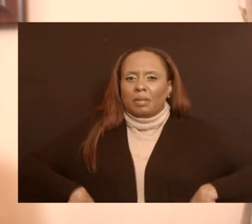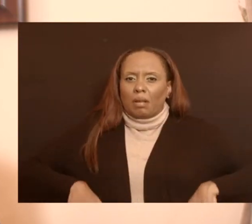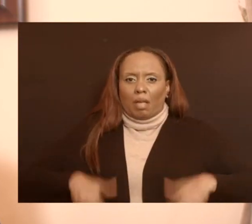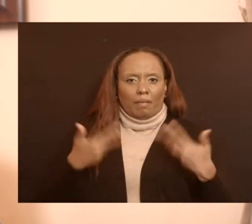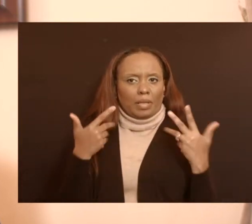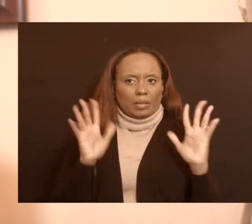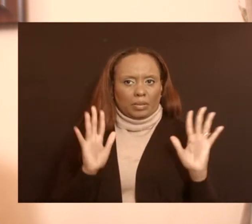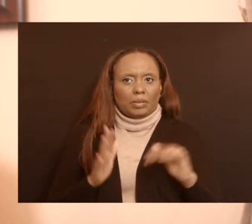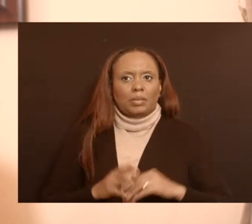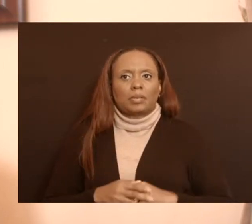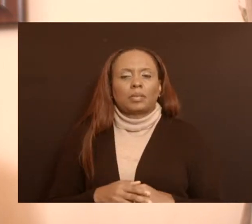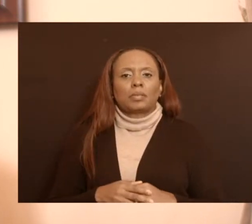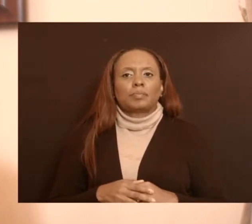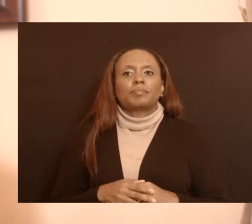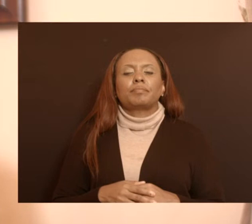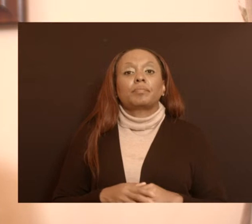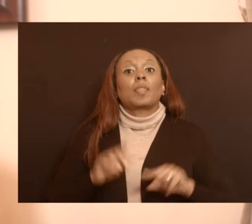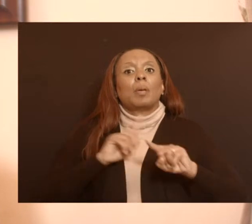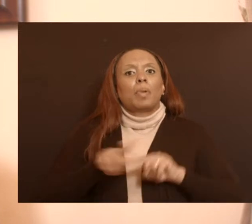completed. The